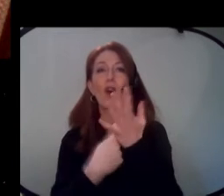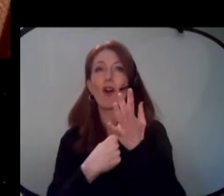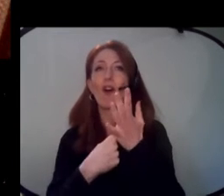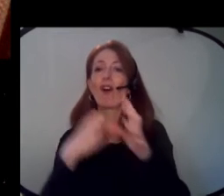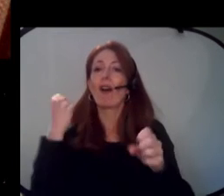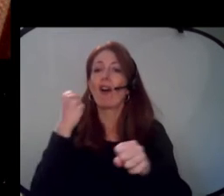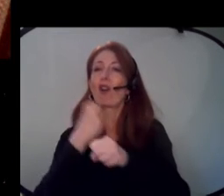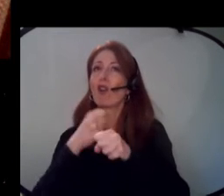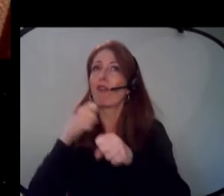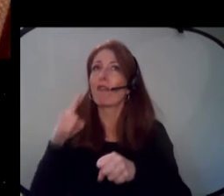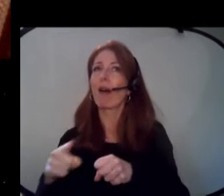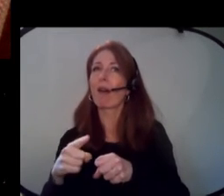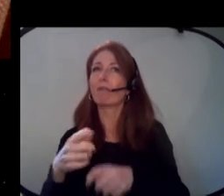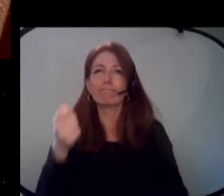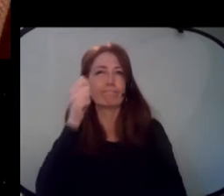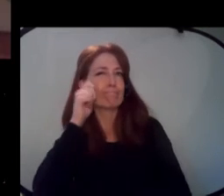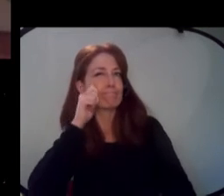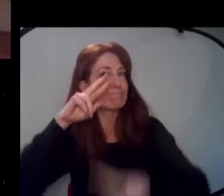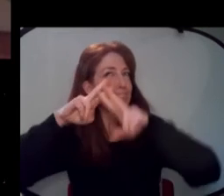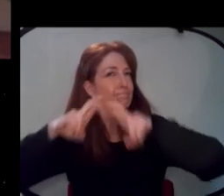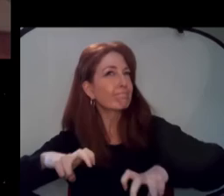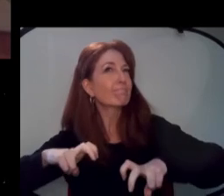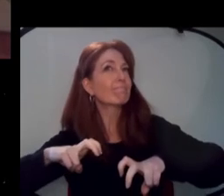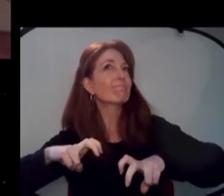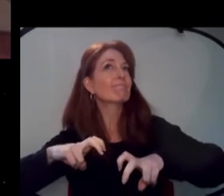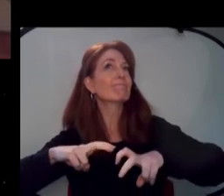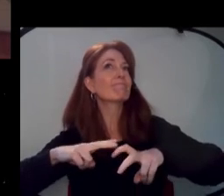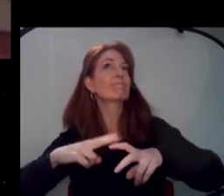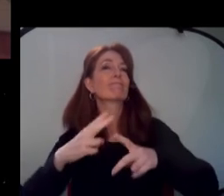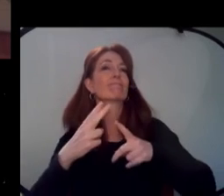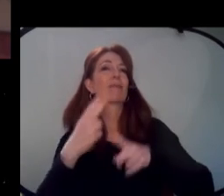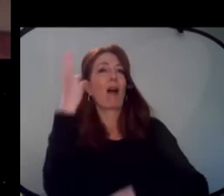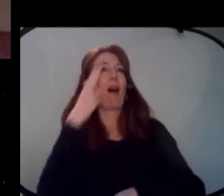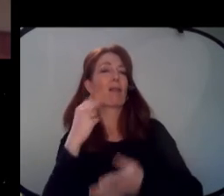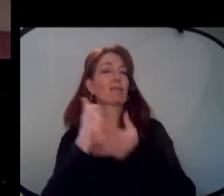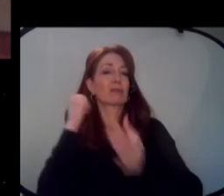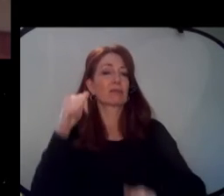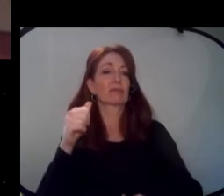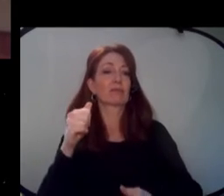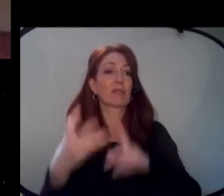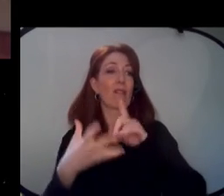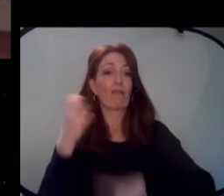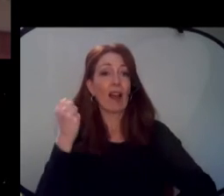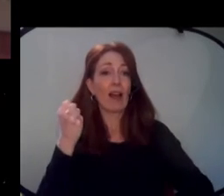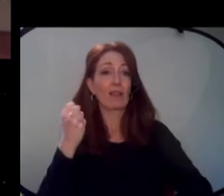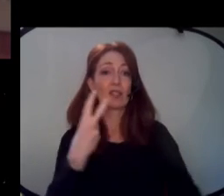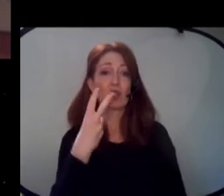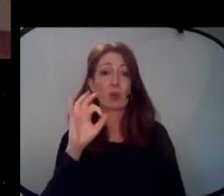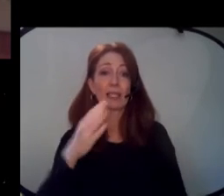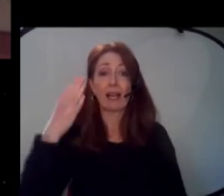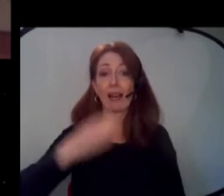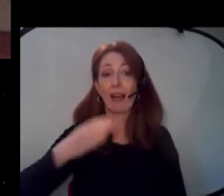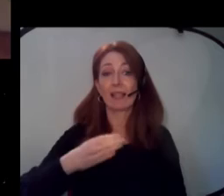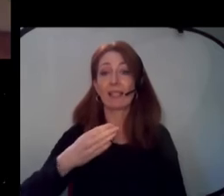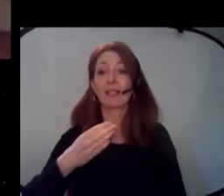comes to uncovering lost masterpieces. He also curated the Bright Souls exhibition in 2019, which was the first UK exhibition on